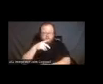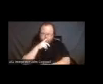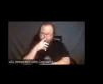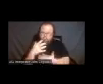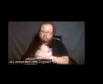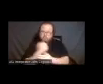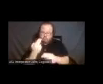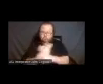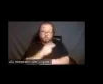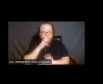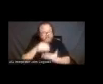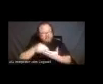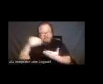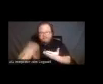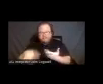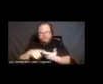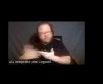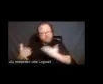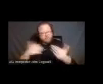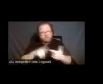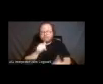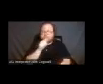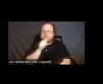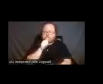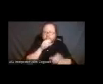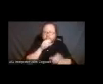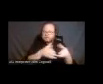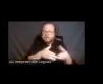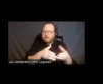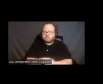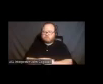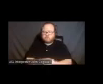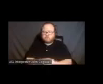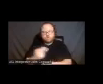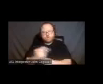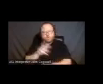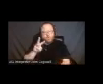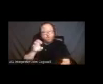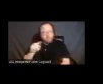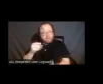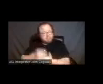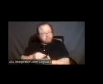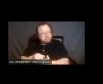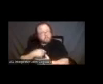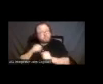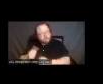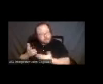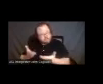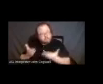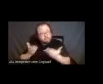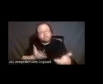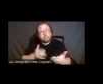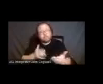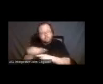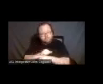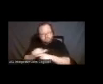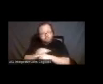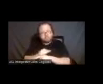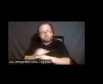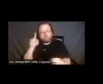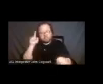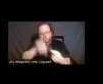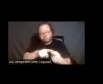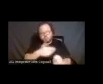usually are too expensive to bring to the private sector. Utilizing WET dollars, we've been able to bring these practices